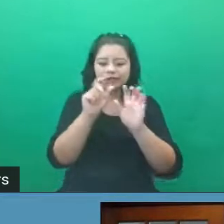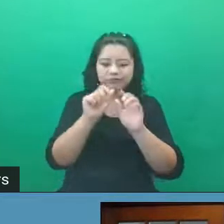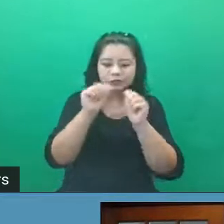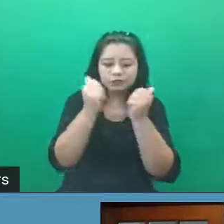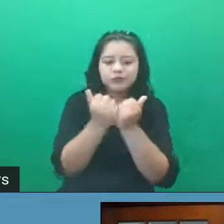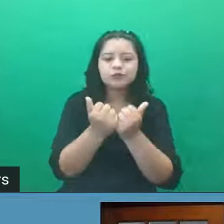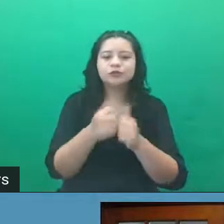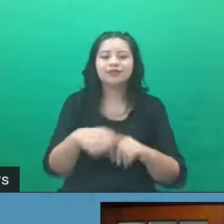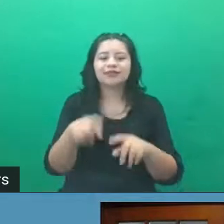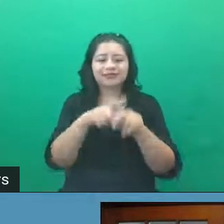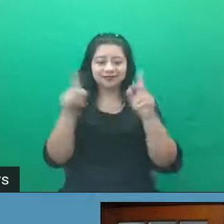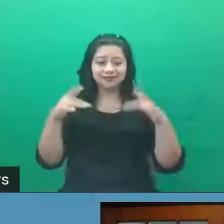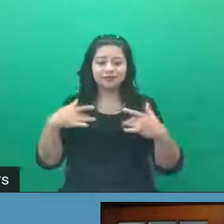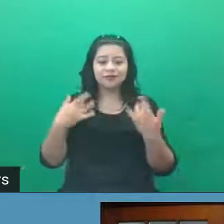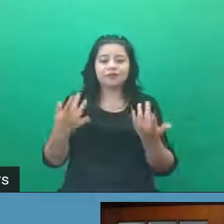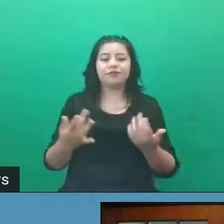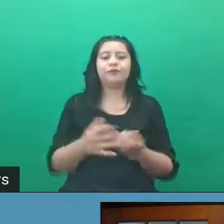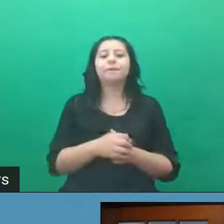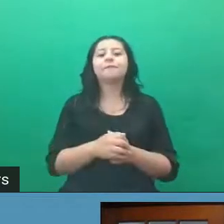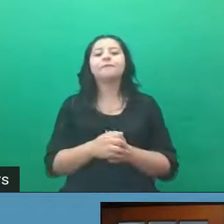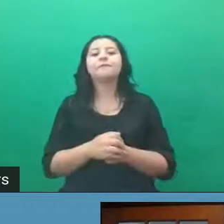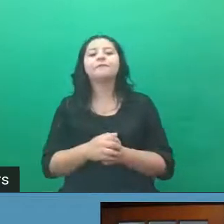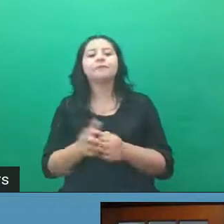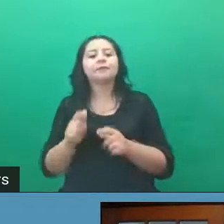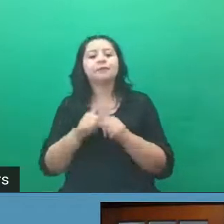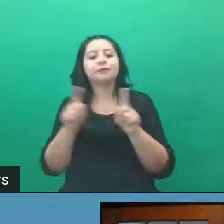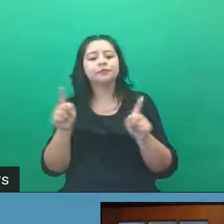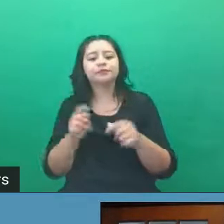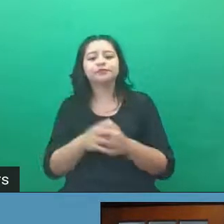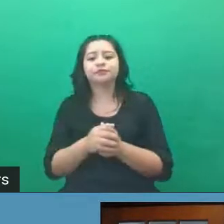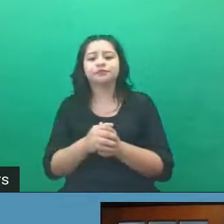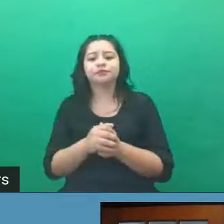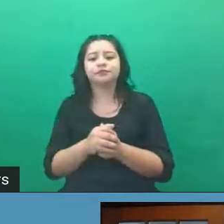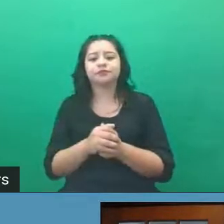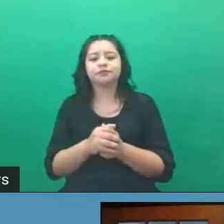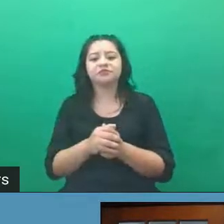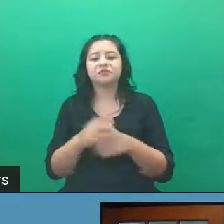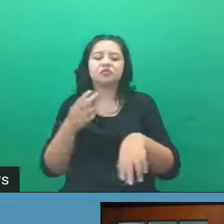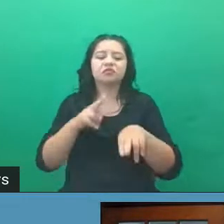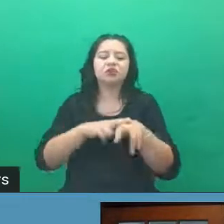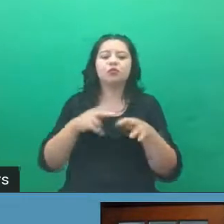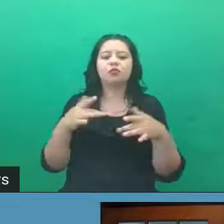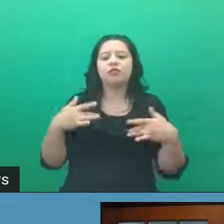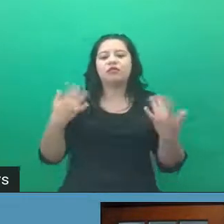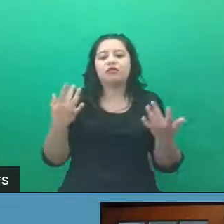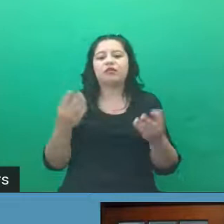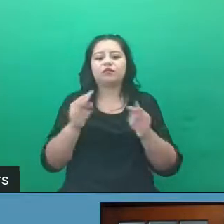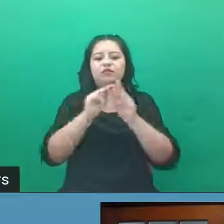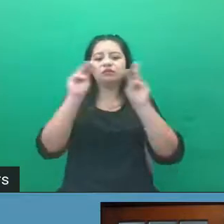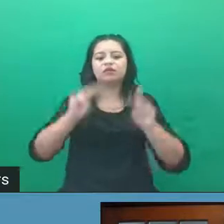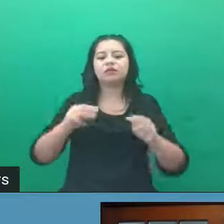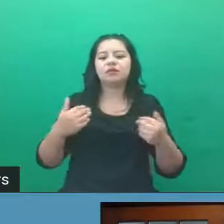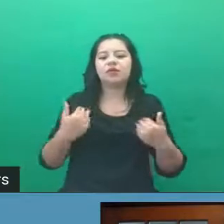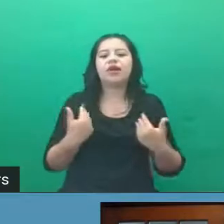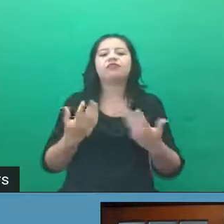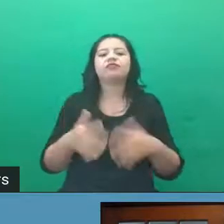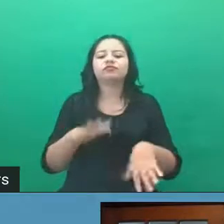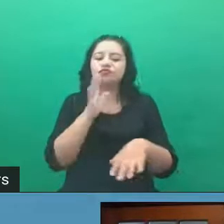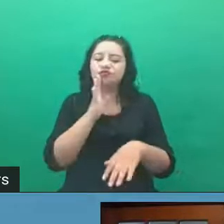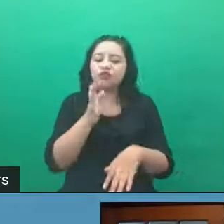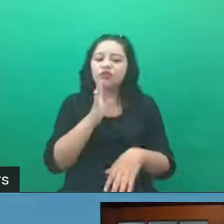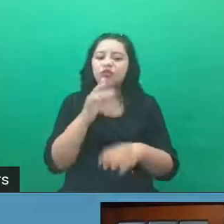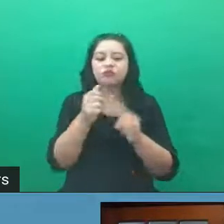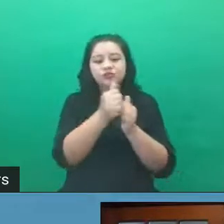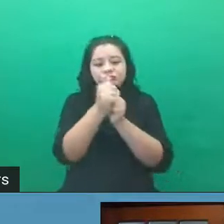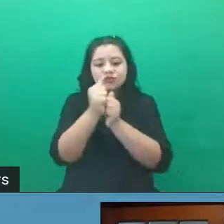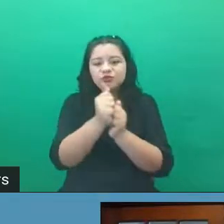type of event usually, but in terms of the typical events that museums run, they're the gallery talks, the docent tours,